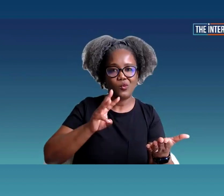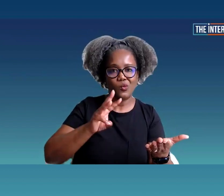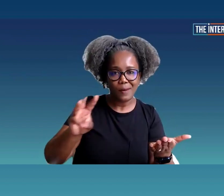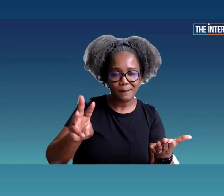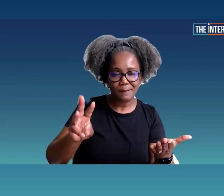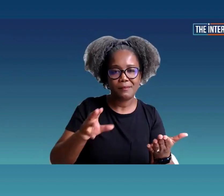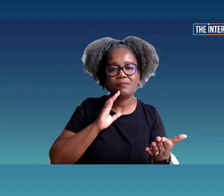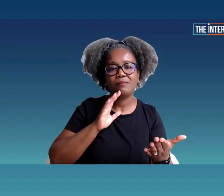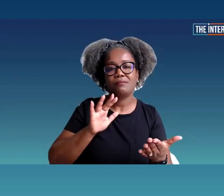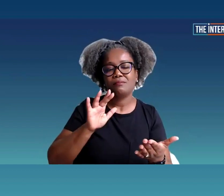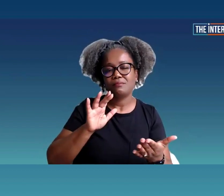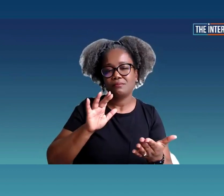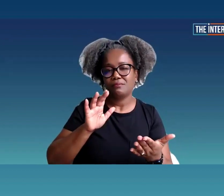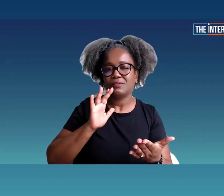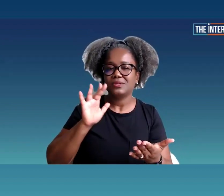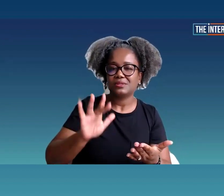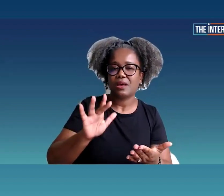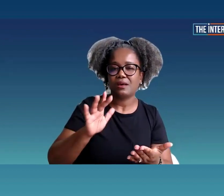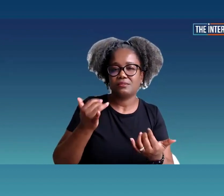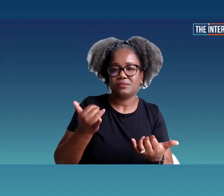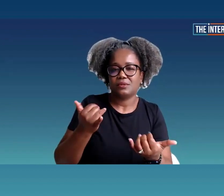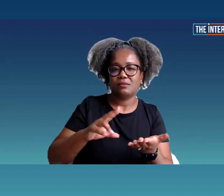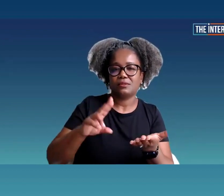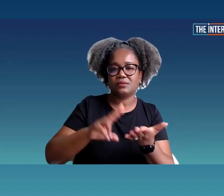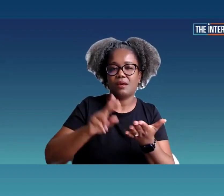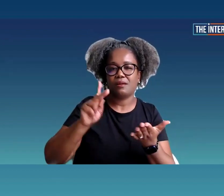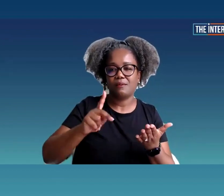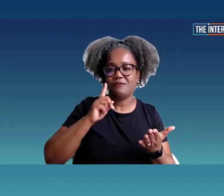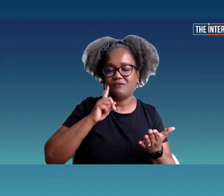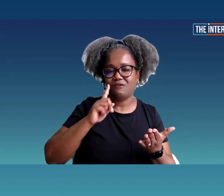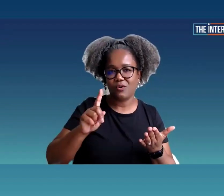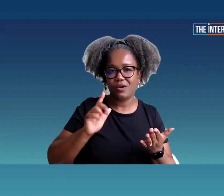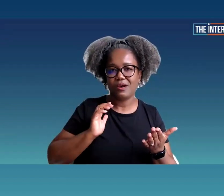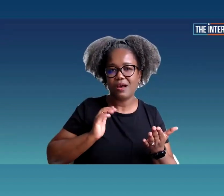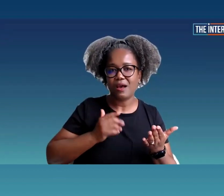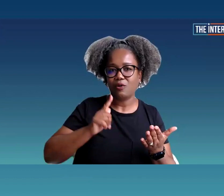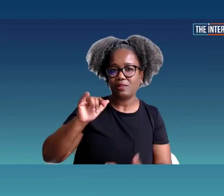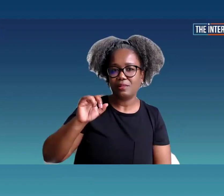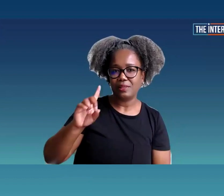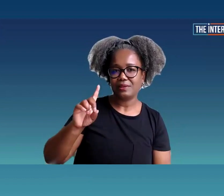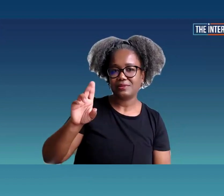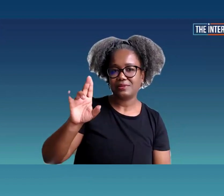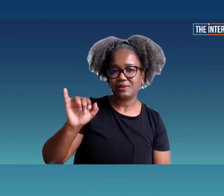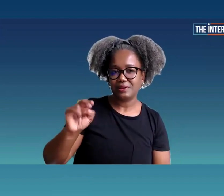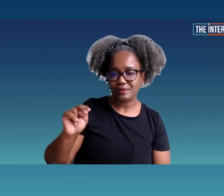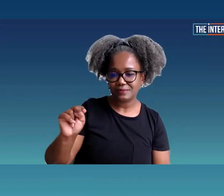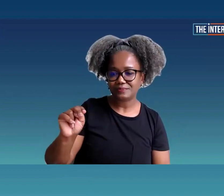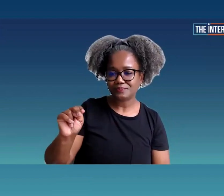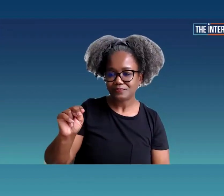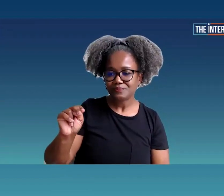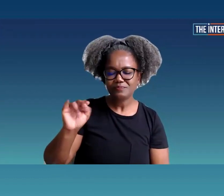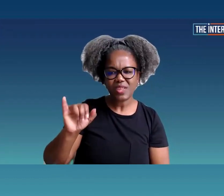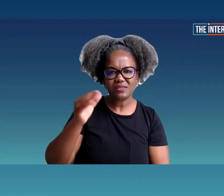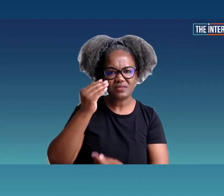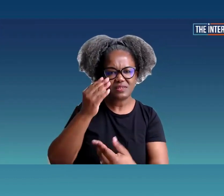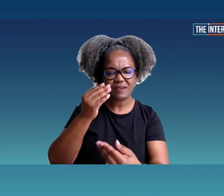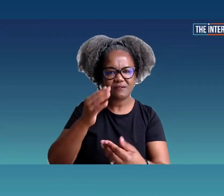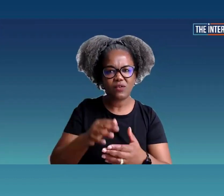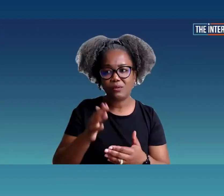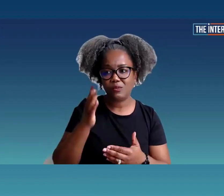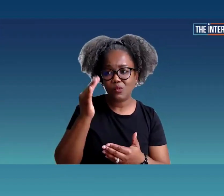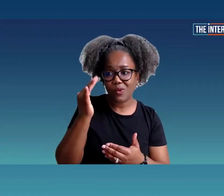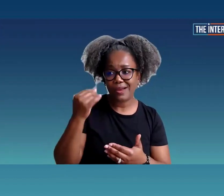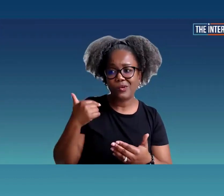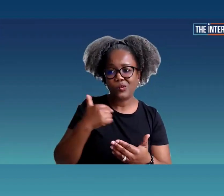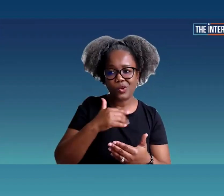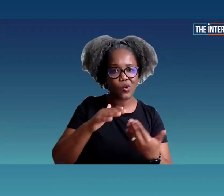Intersection, and you can connect with others, stay up to date about future events and resources, because we know that we all need a community of